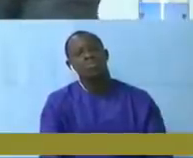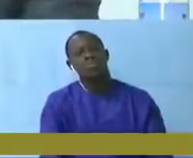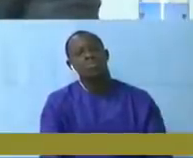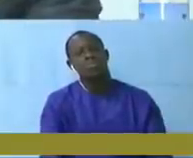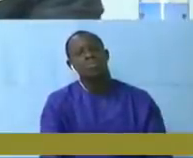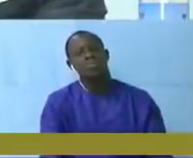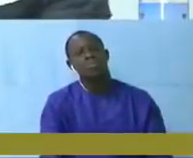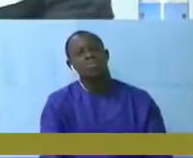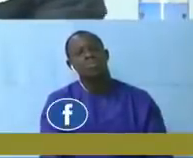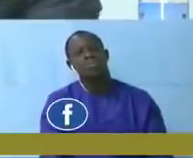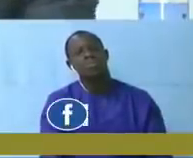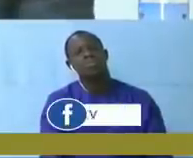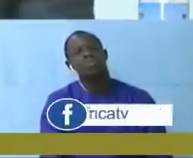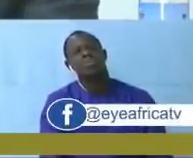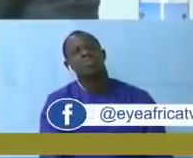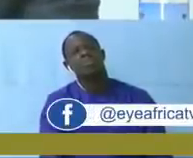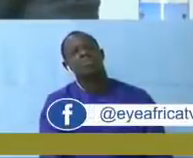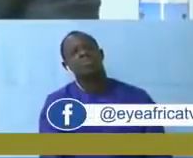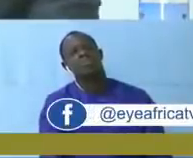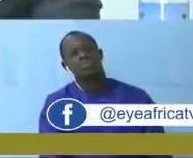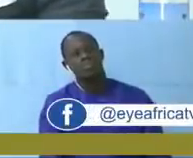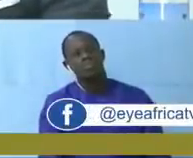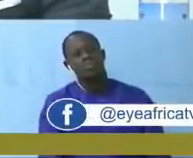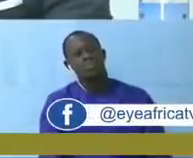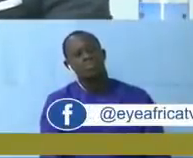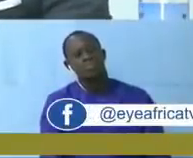def mu ngi melni